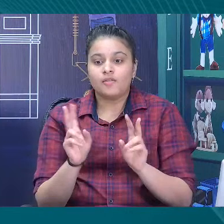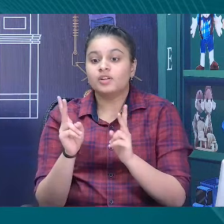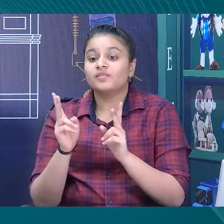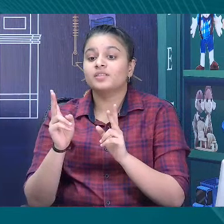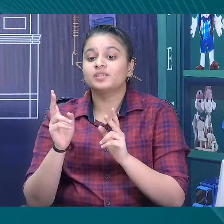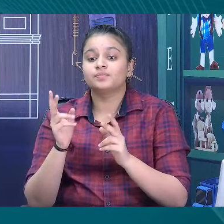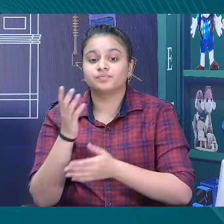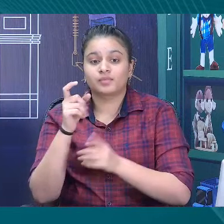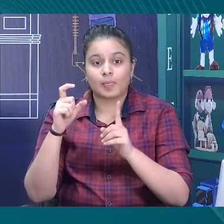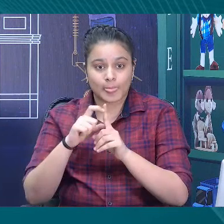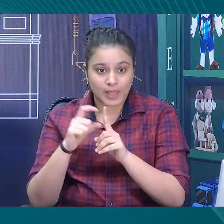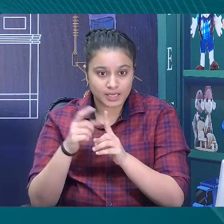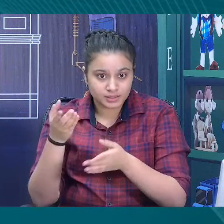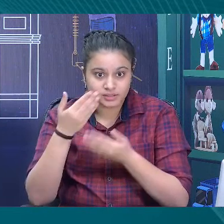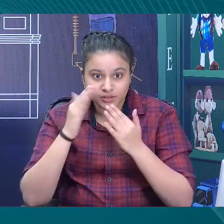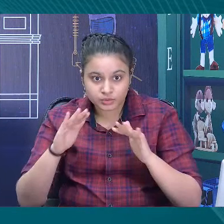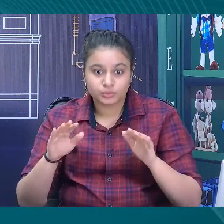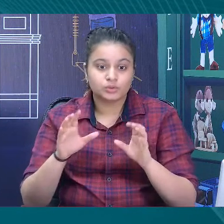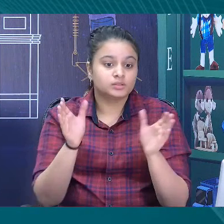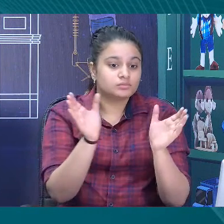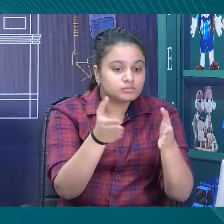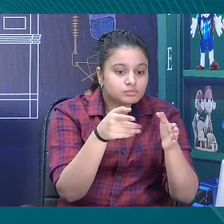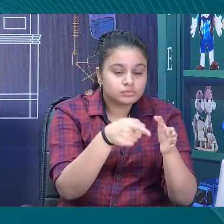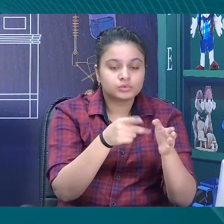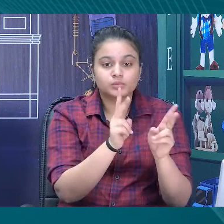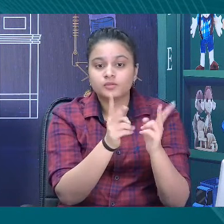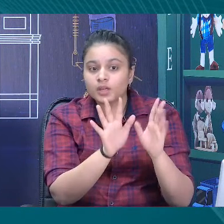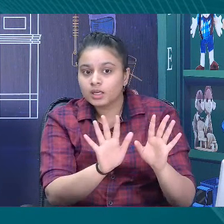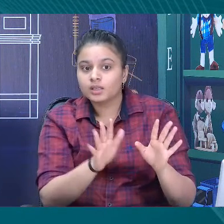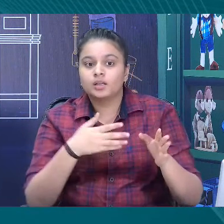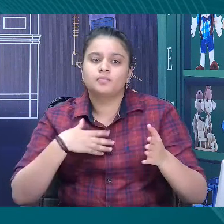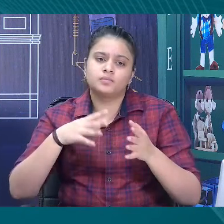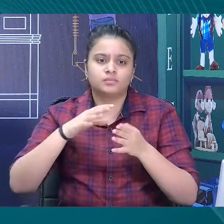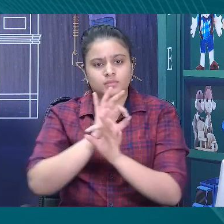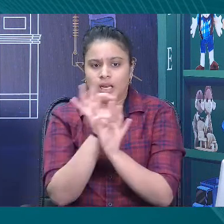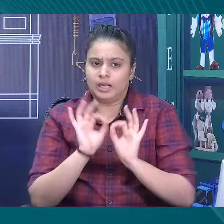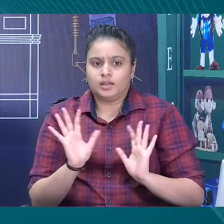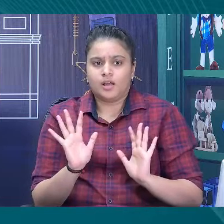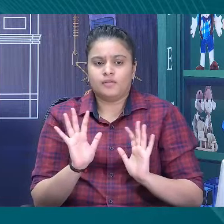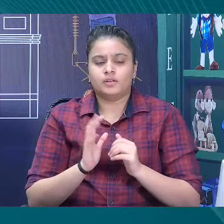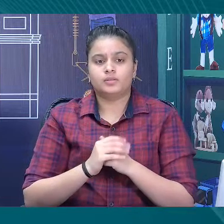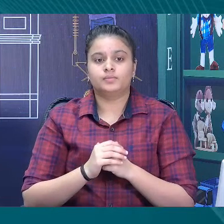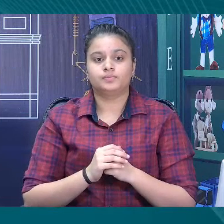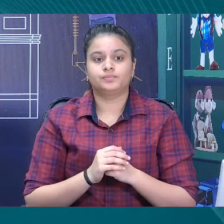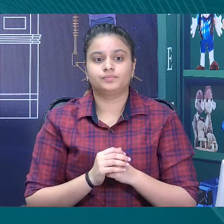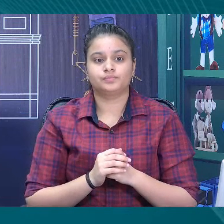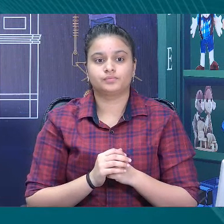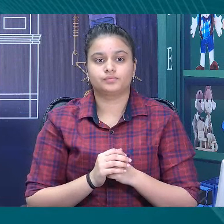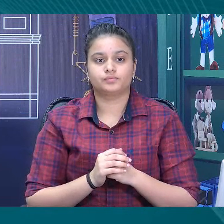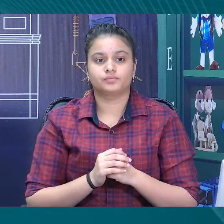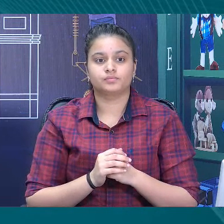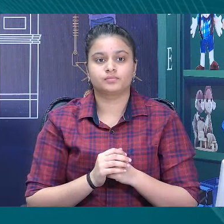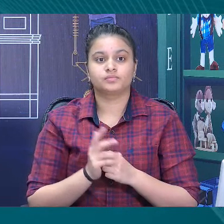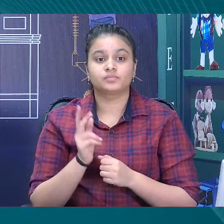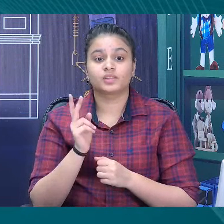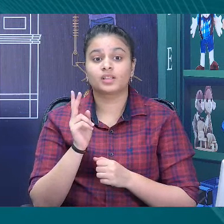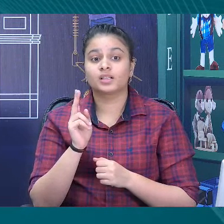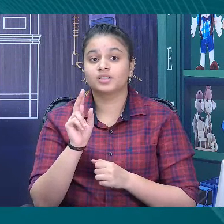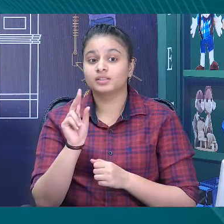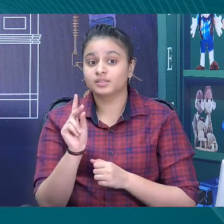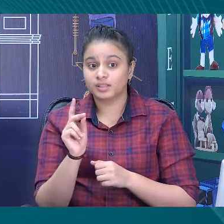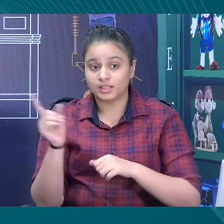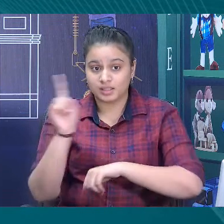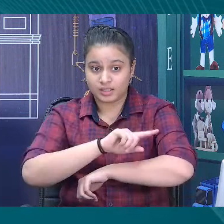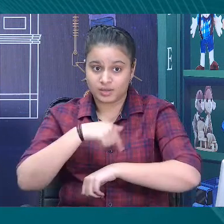okay, like for different groups. And I think on the first day and the second day of our program,